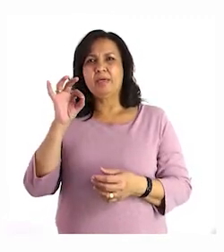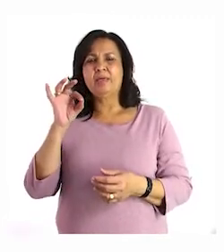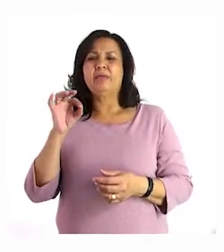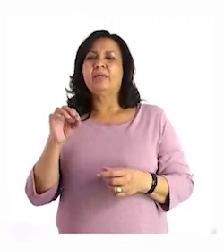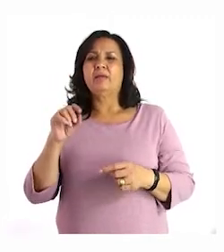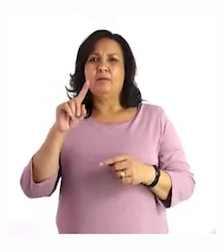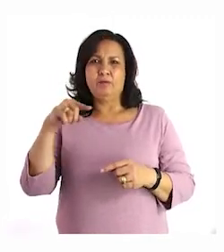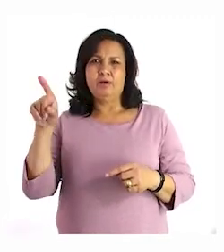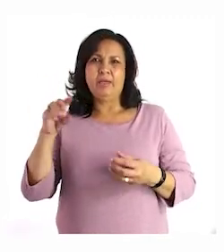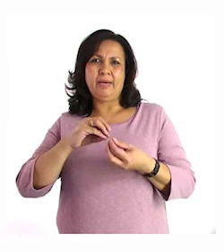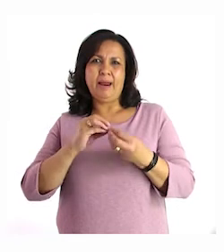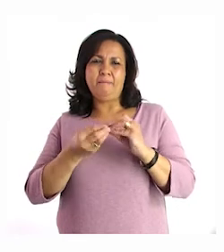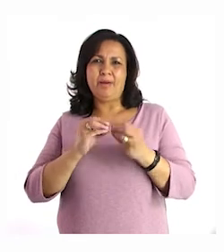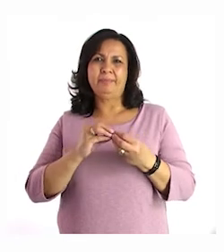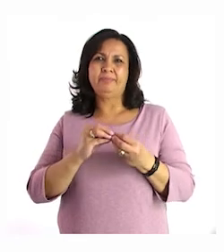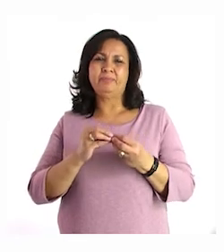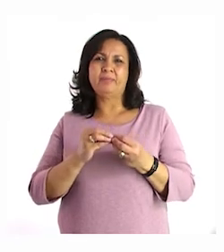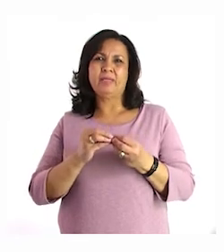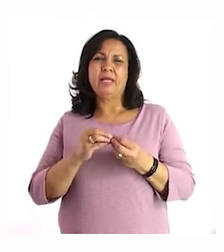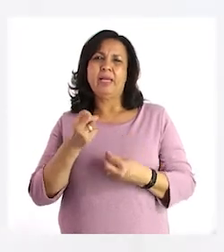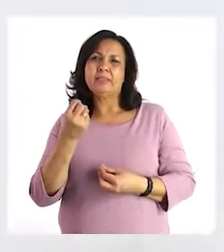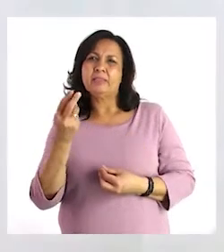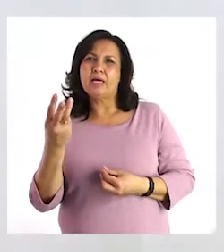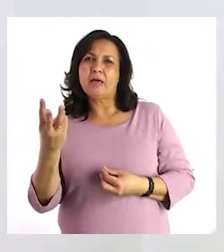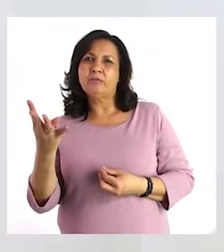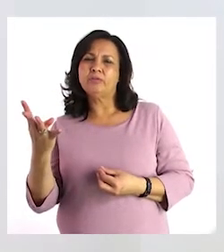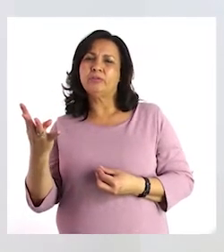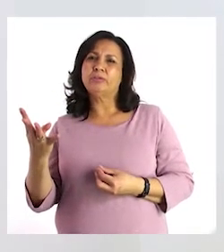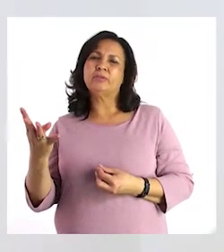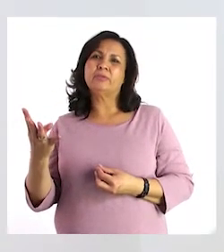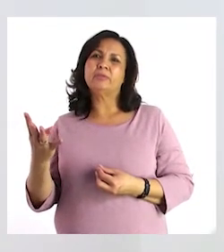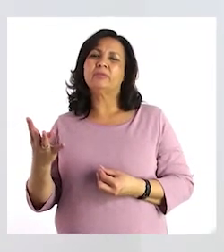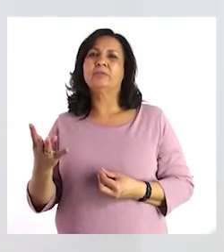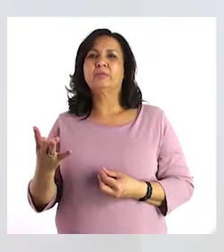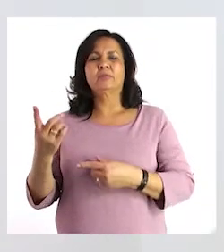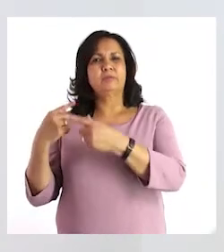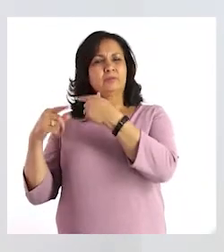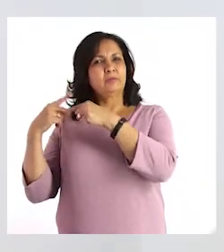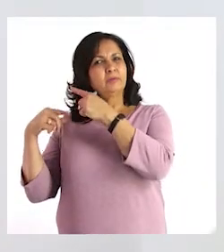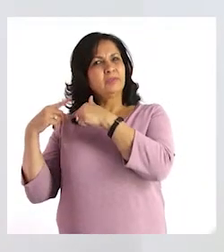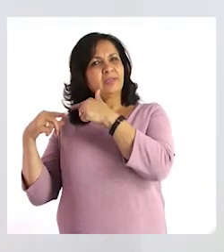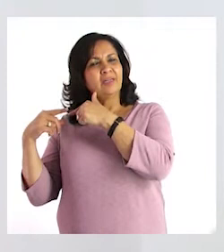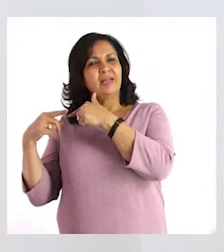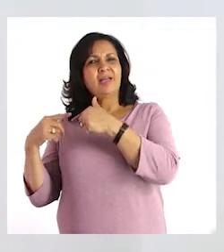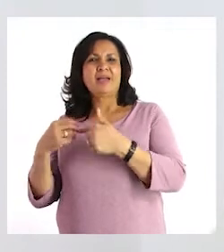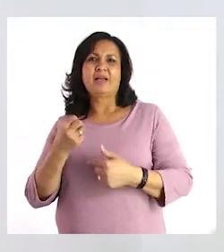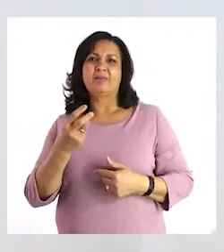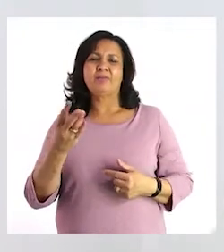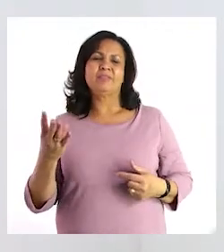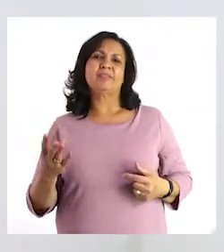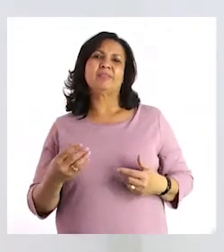picture. Now let's just count again just to remind ourselves of our numbers. Let's count to number